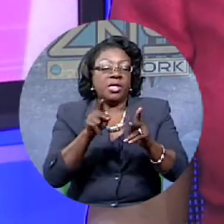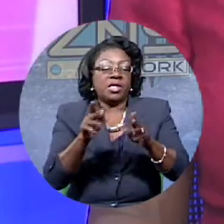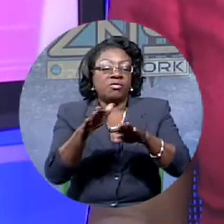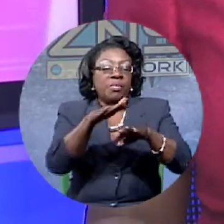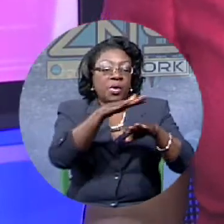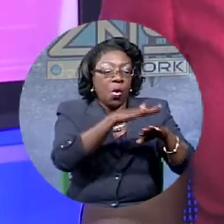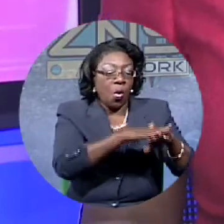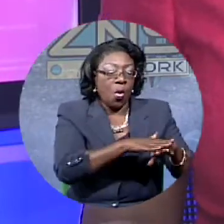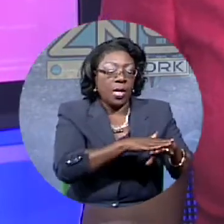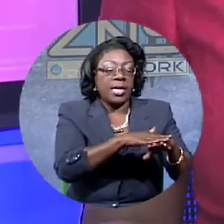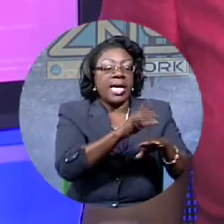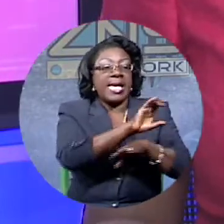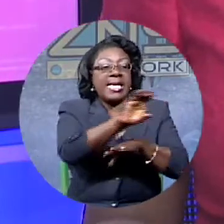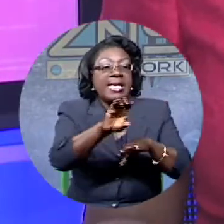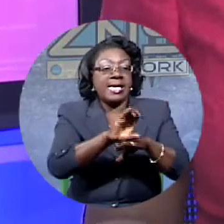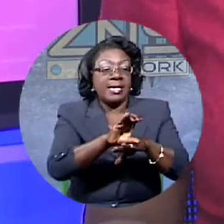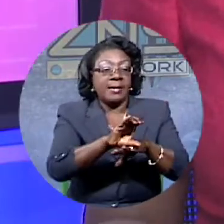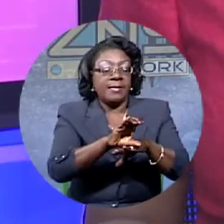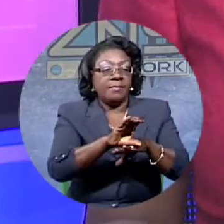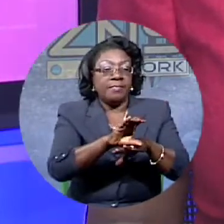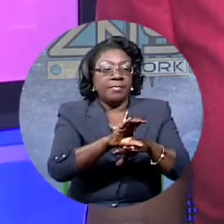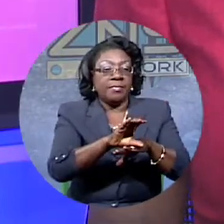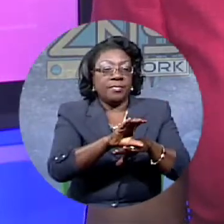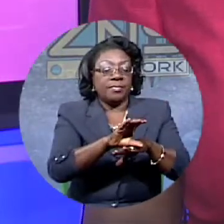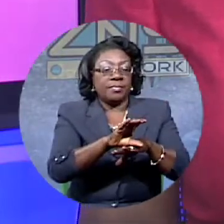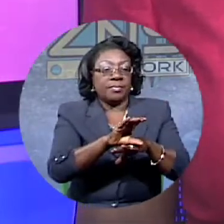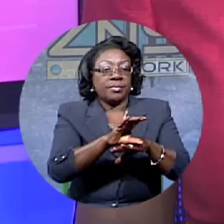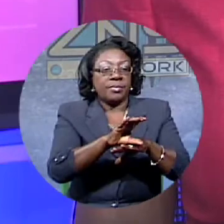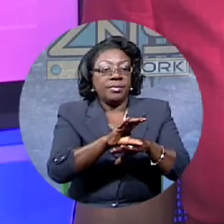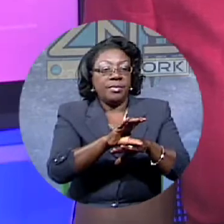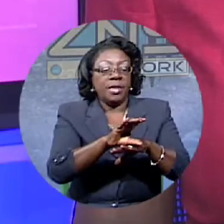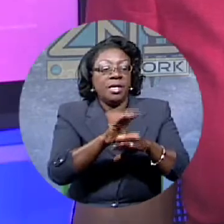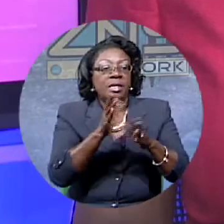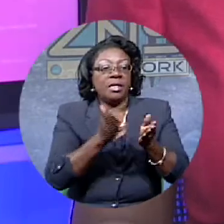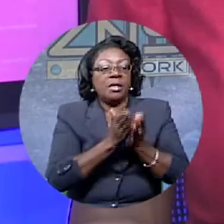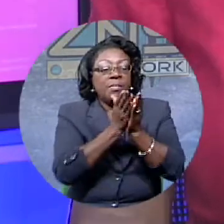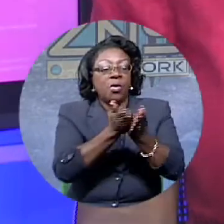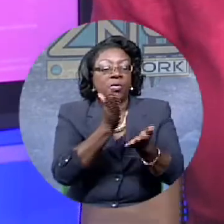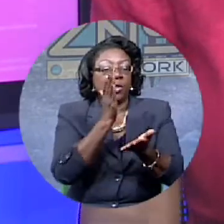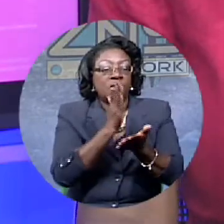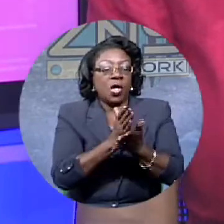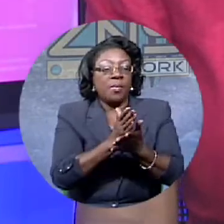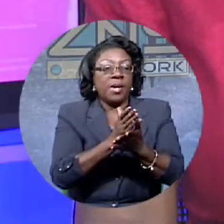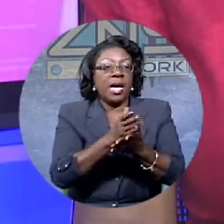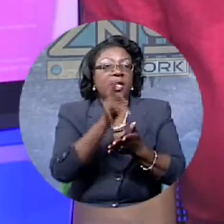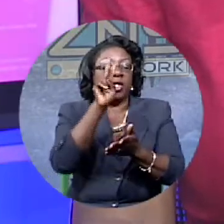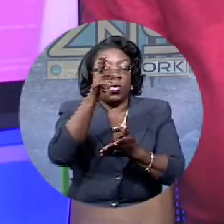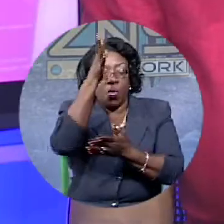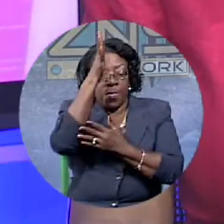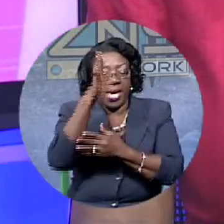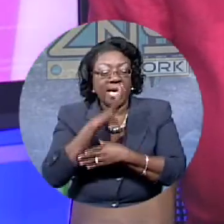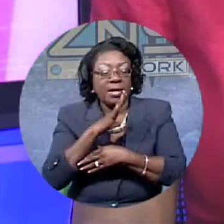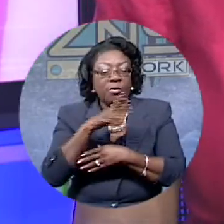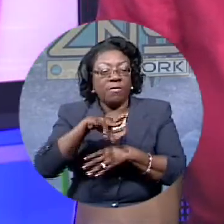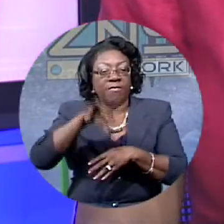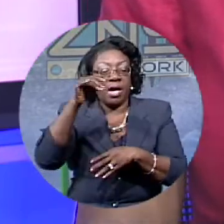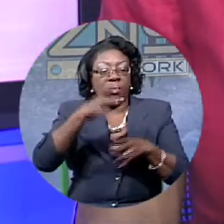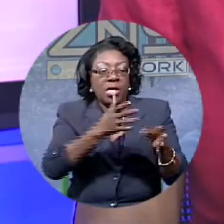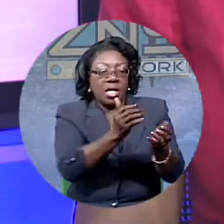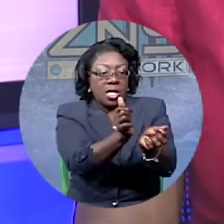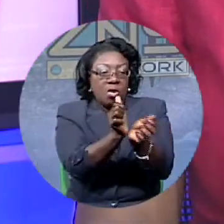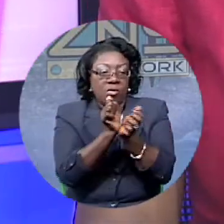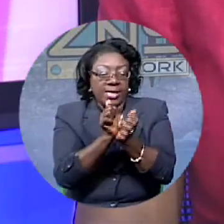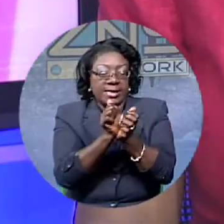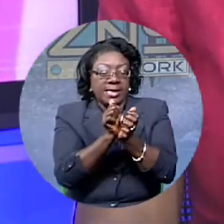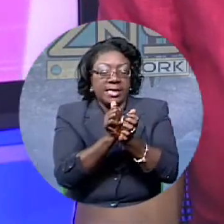The go-fast vessel was subsequently stopped in international waters. 2 smugglers were reportedly found on board the vessel and detained. The